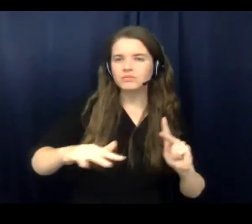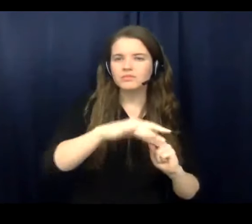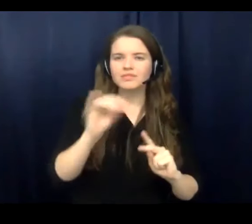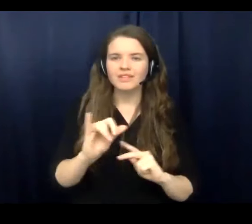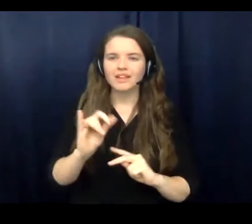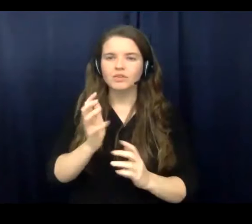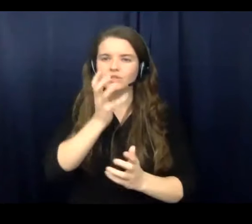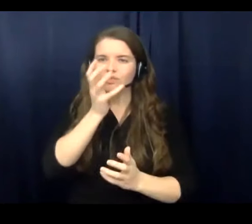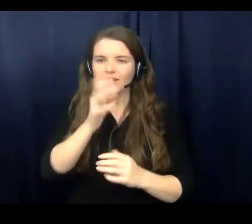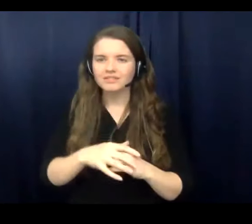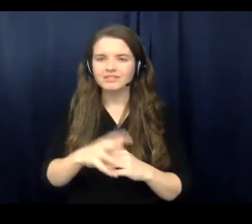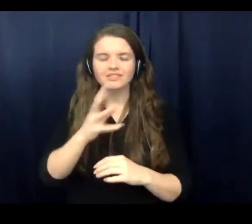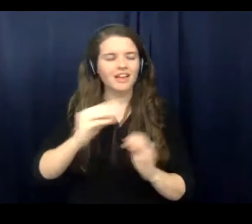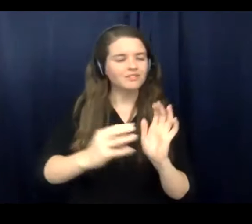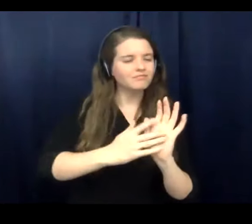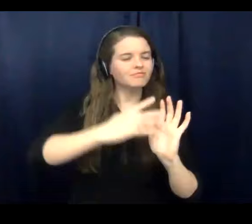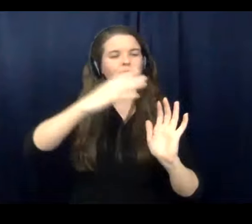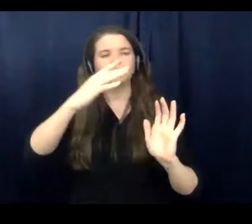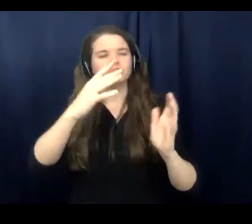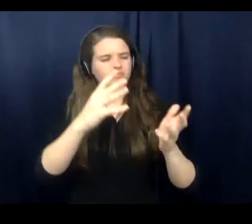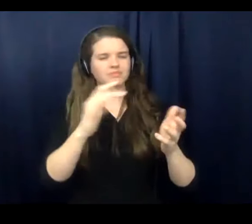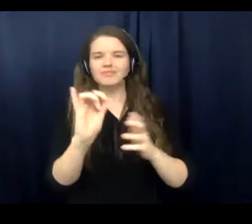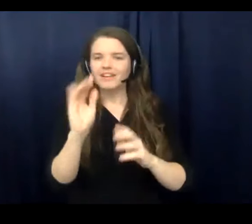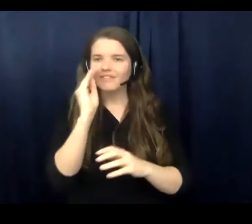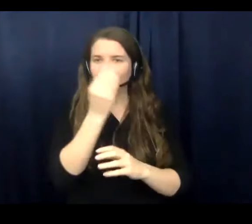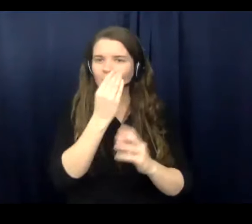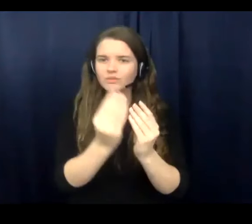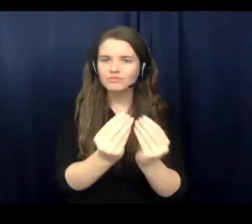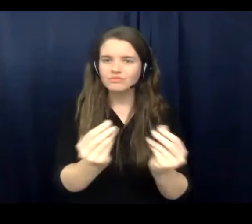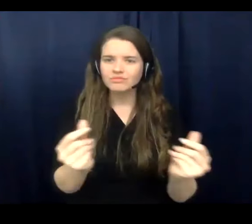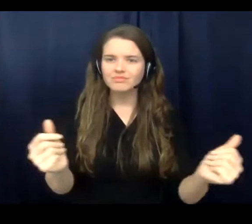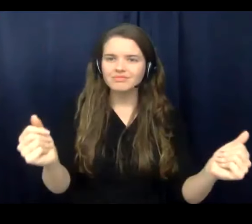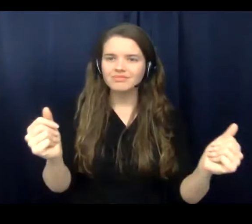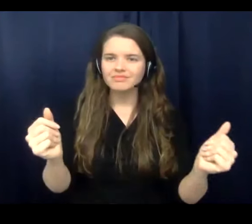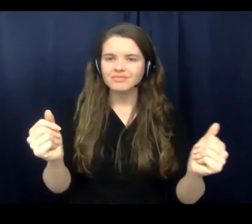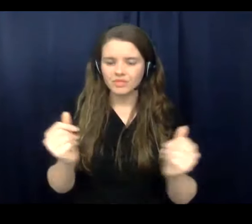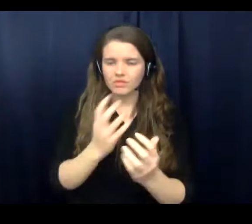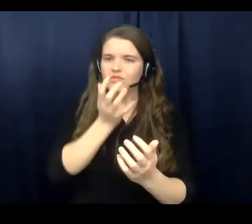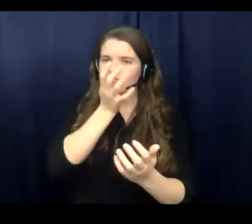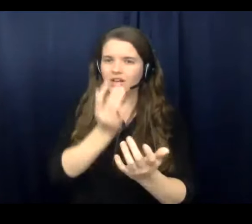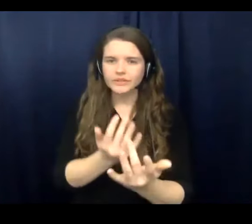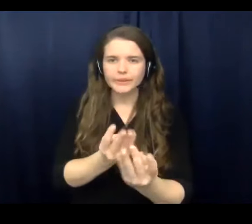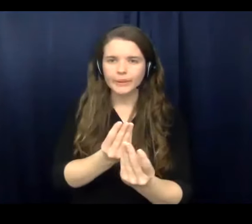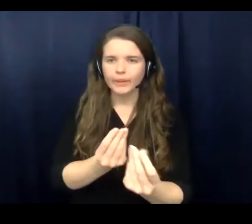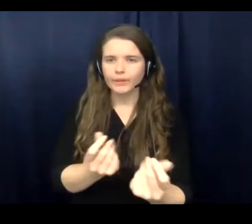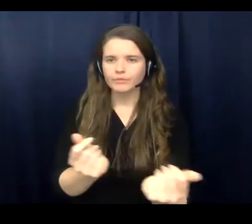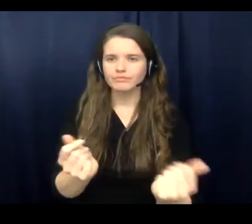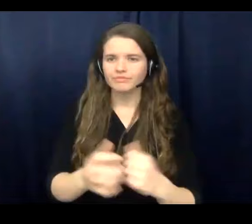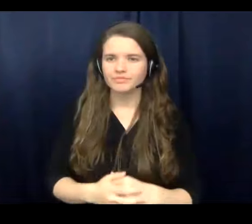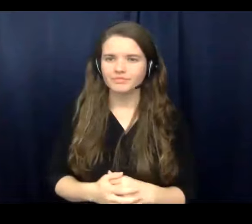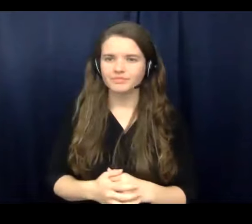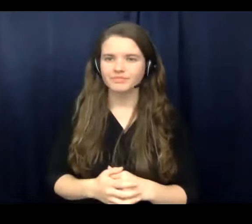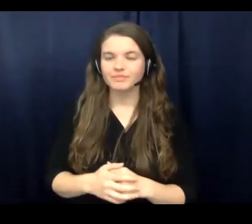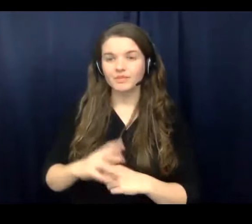the flowers of the field, and the grass withers and the flowers fail. And then the Apostle Paul says in